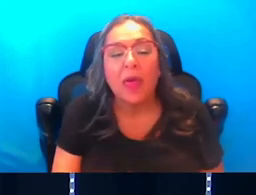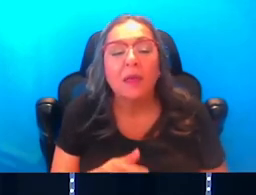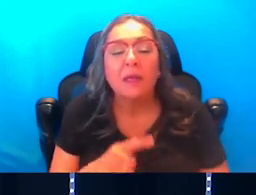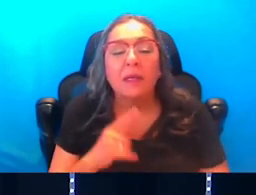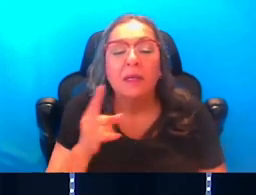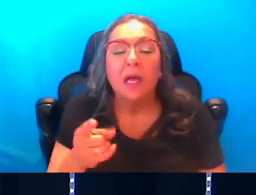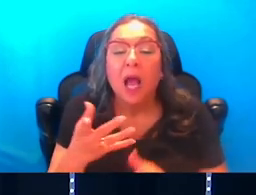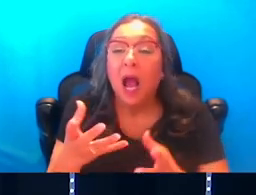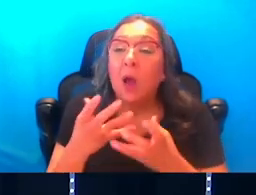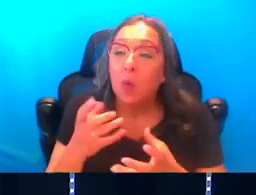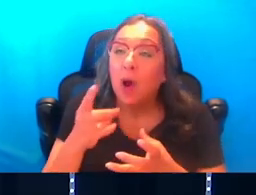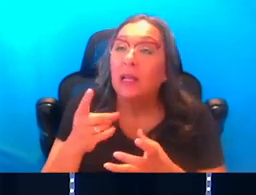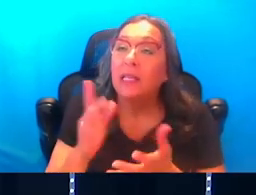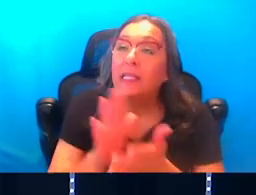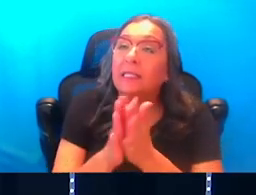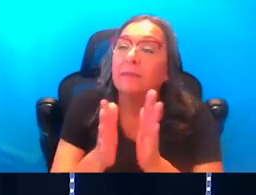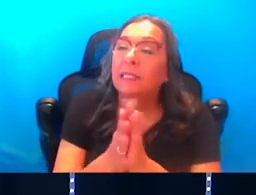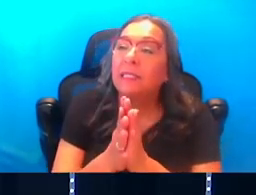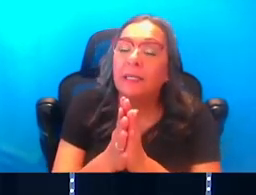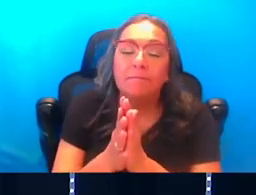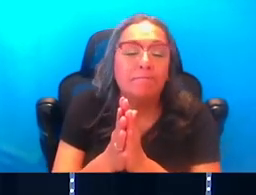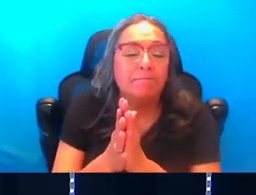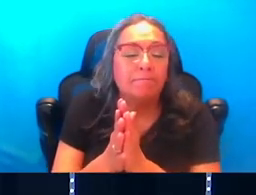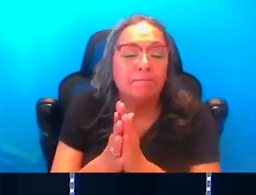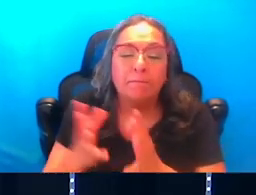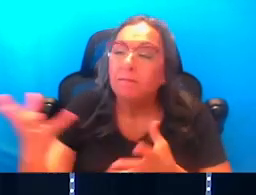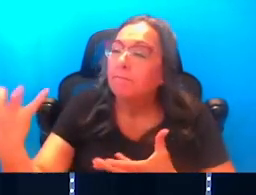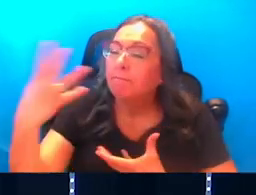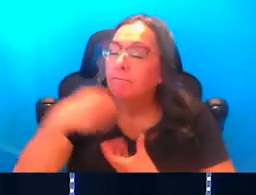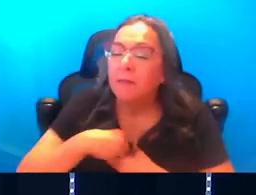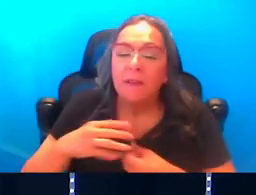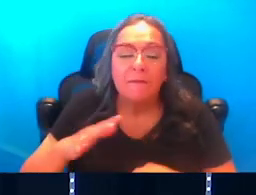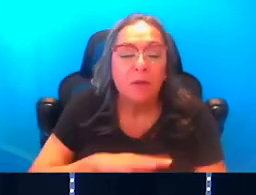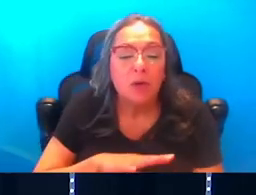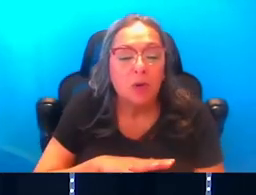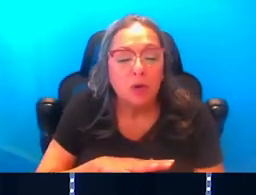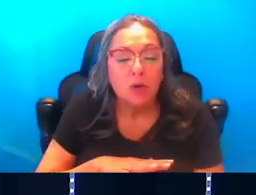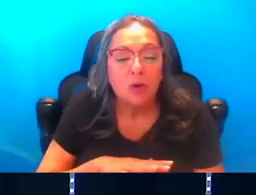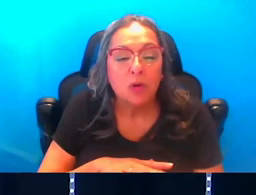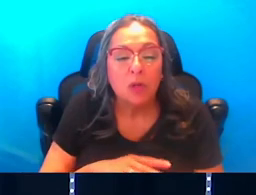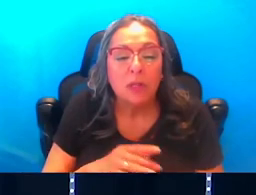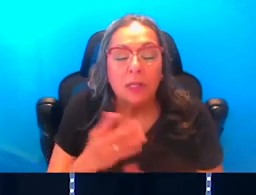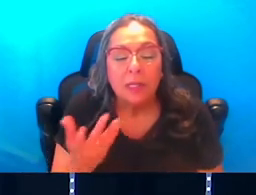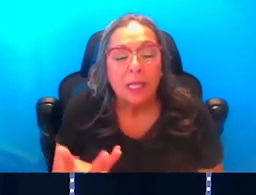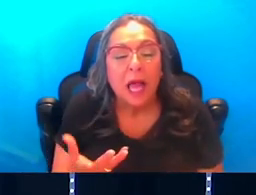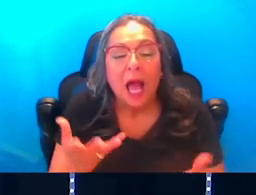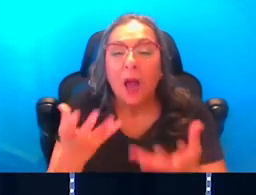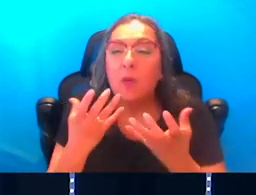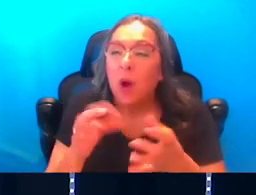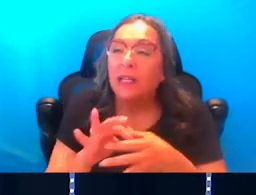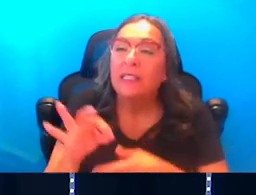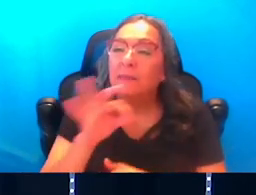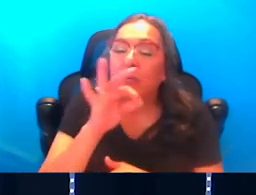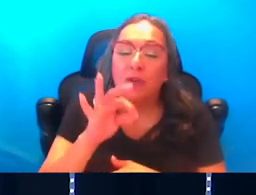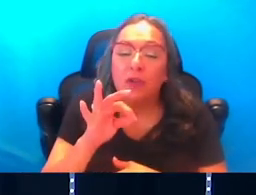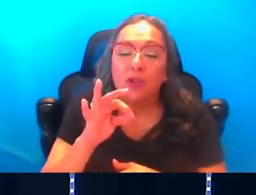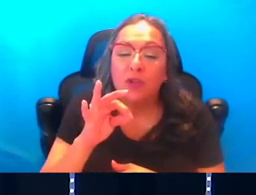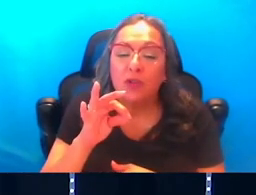I wanted that. And sometimes it's associated with getting certain spiritual gifts. And I wanted those spiritual gifts.